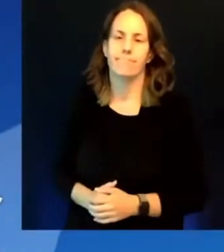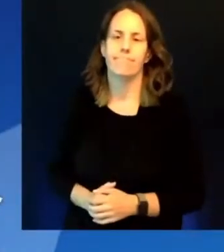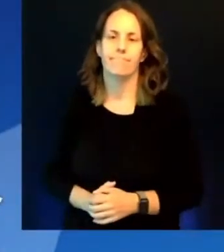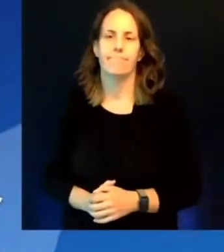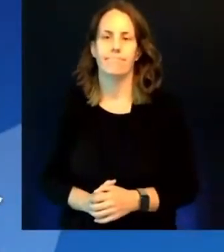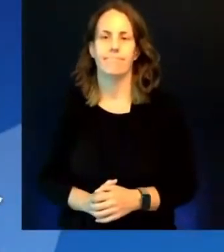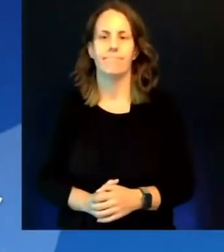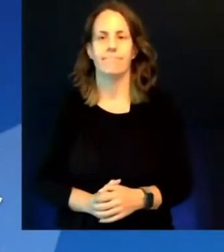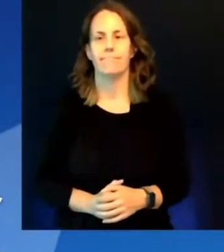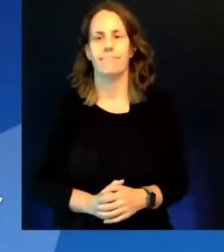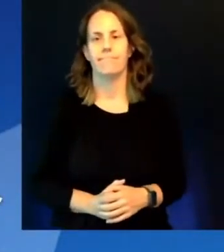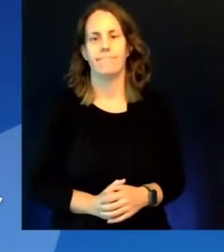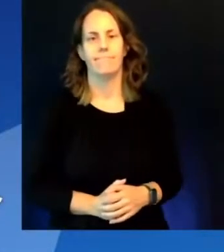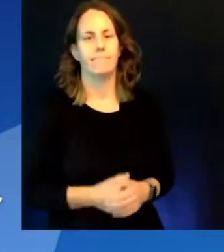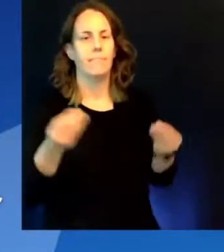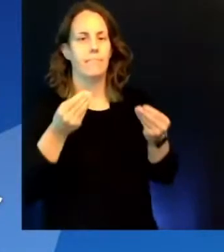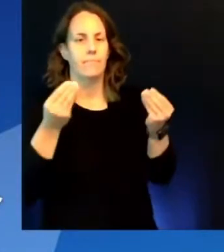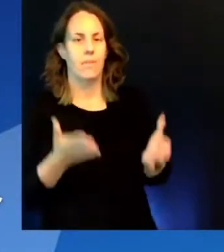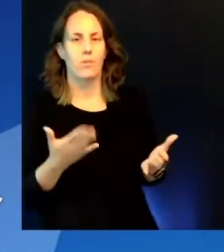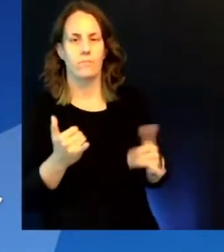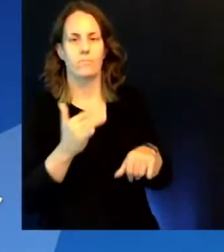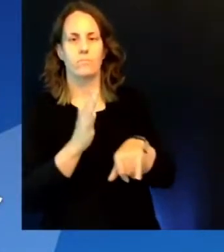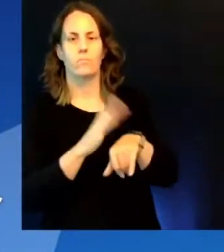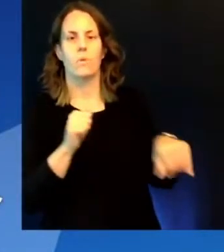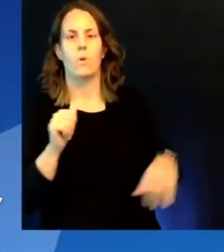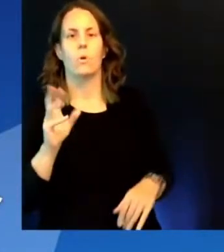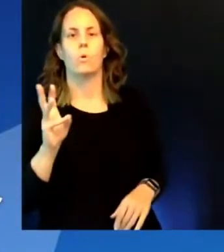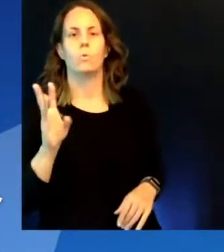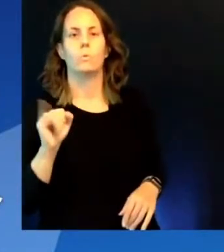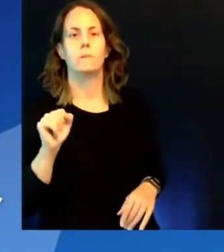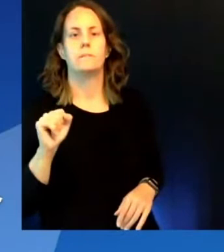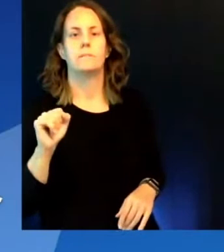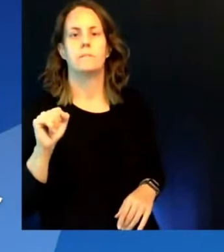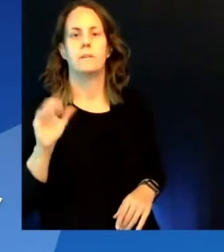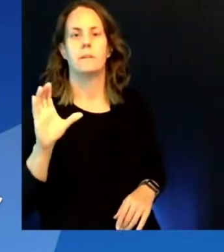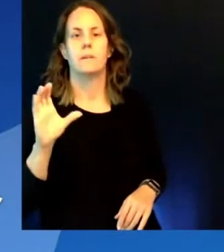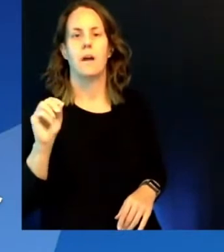Will Cushman from Wisconsin.